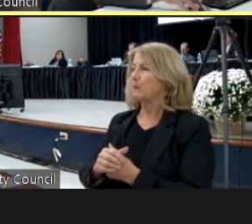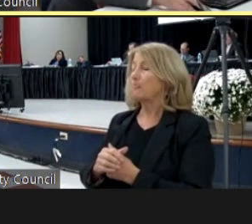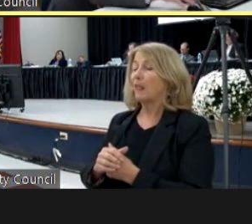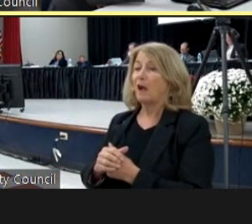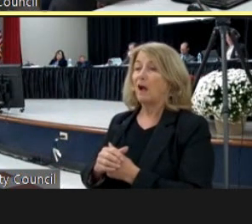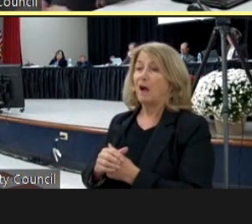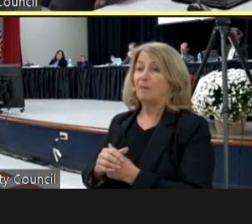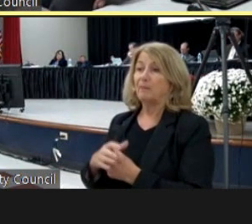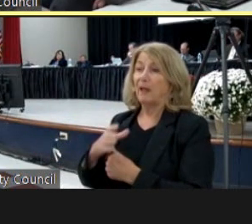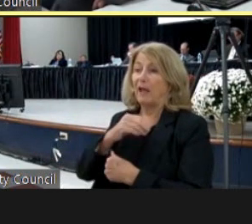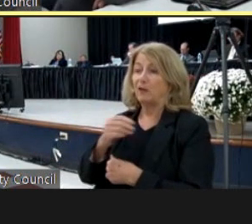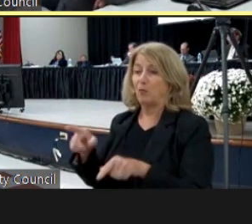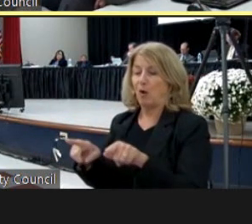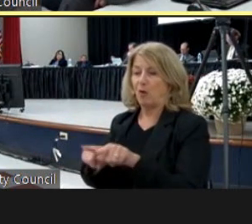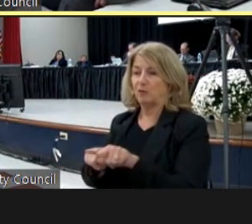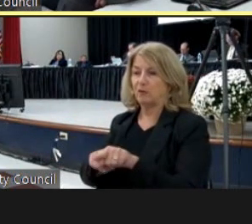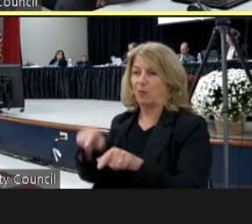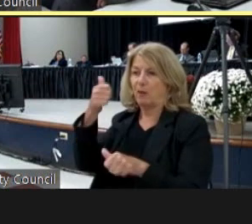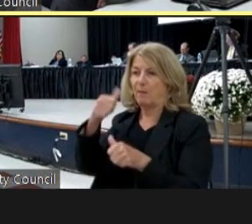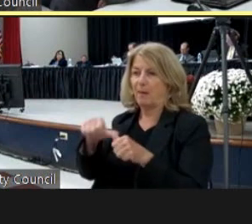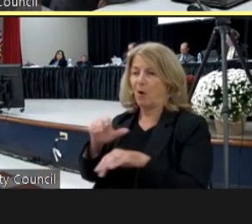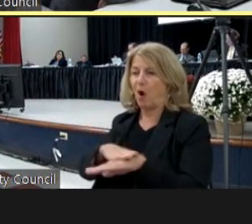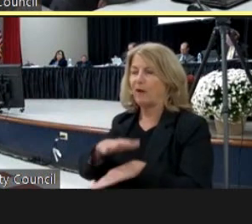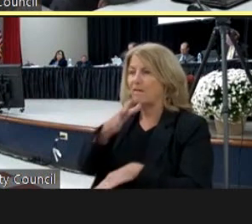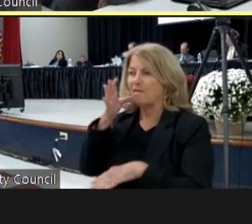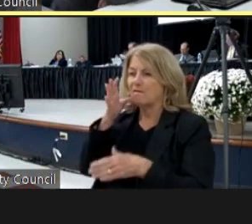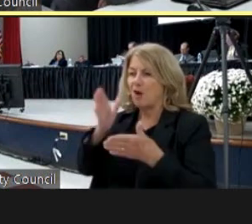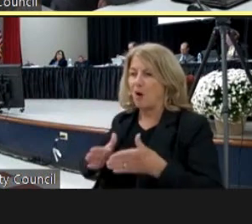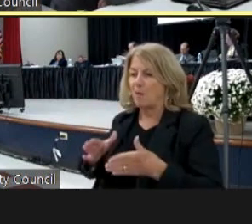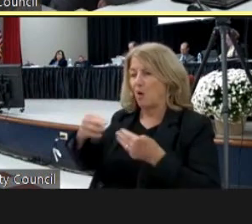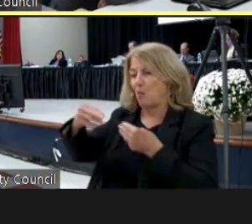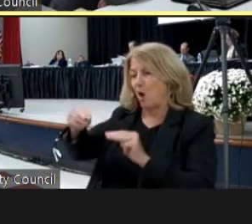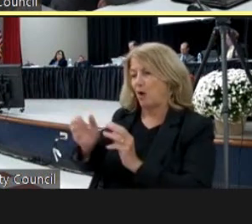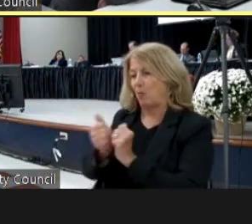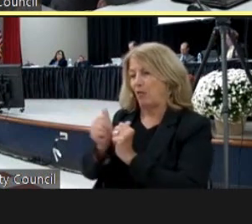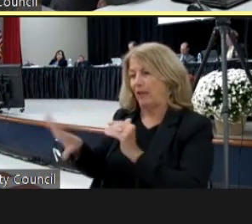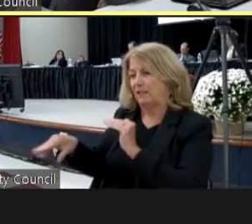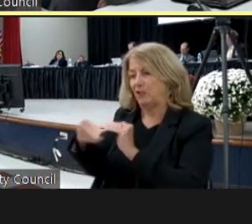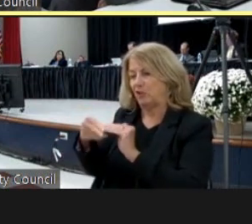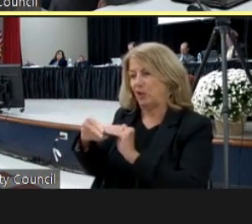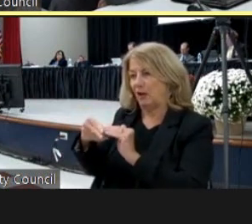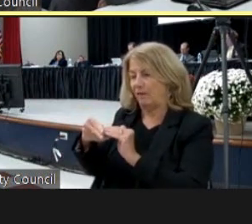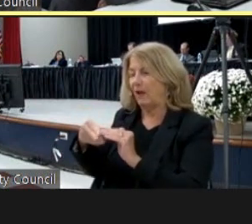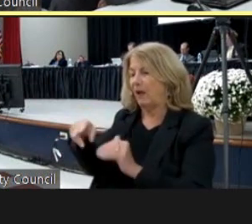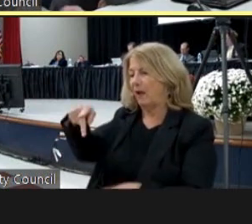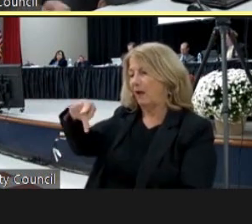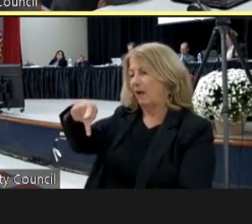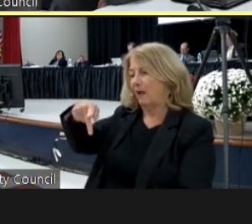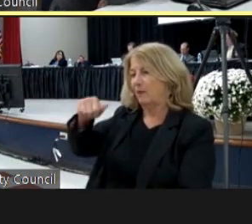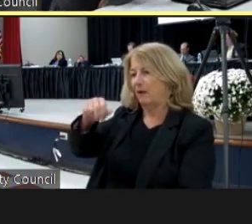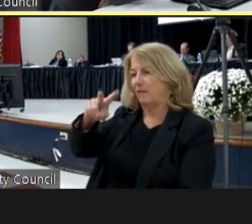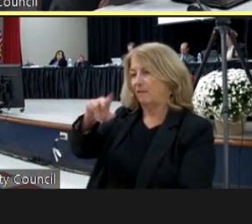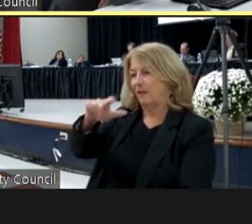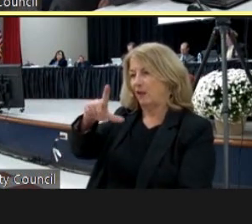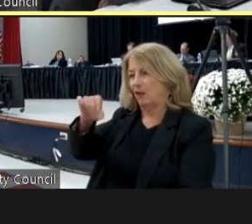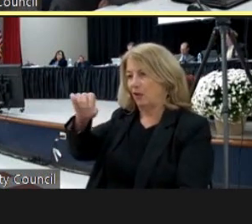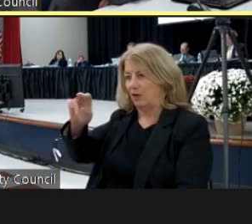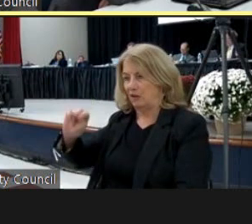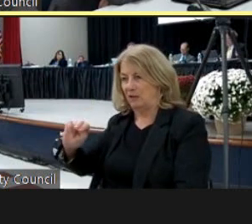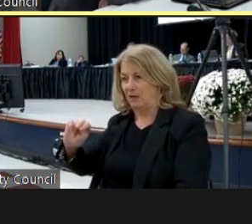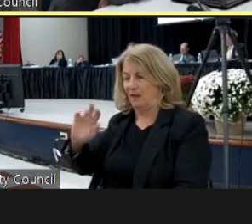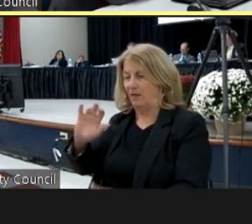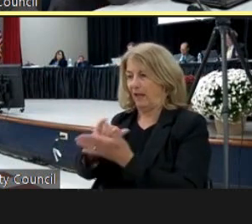And you'll also recall on the farmers market, with the addition of the pavilion and everything else that's making up the rest of